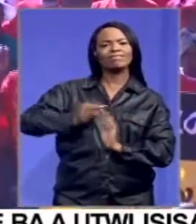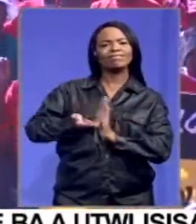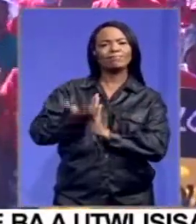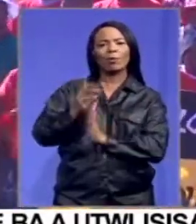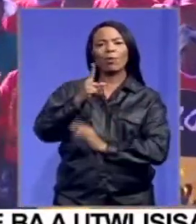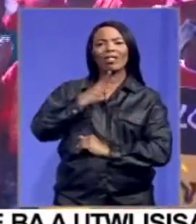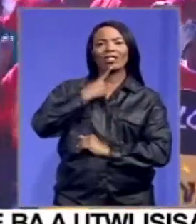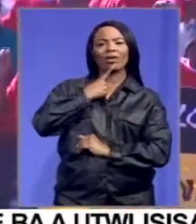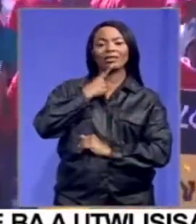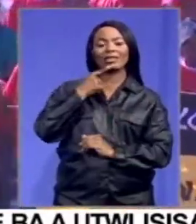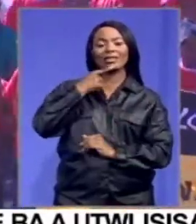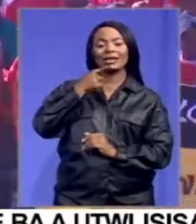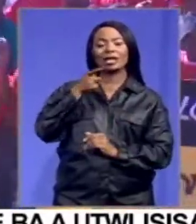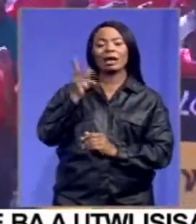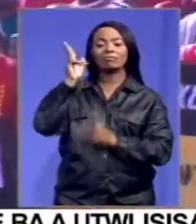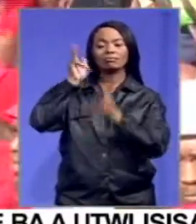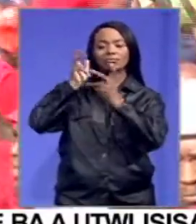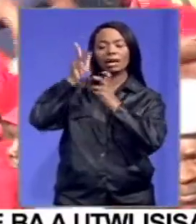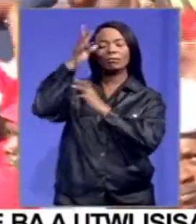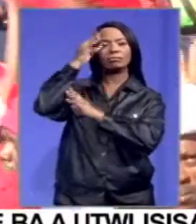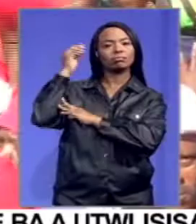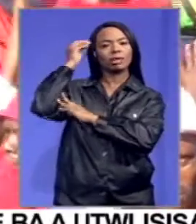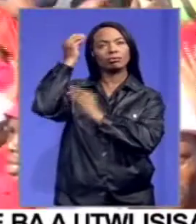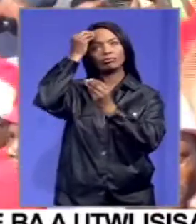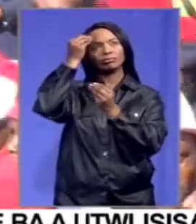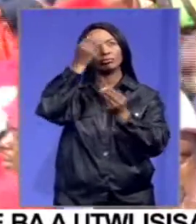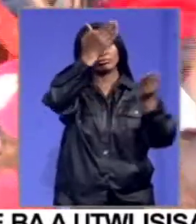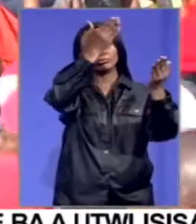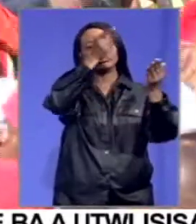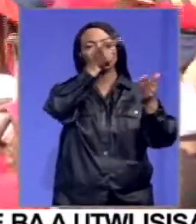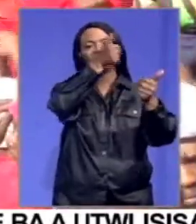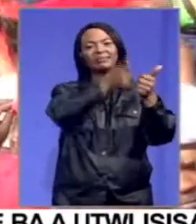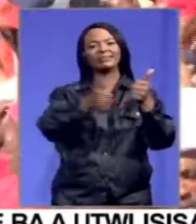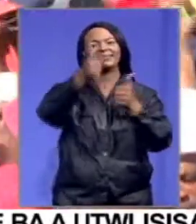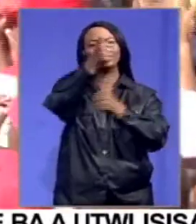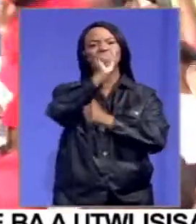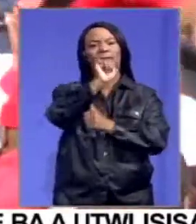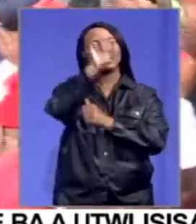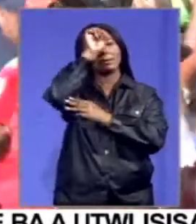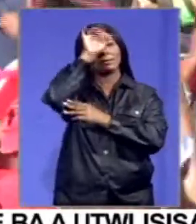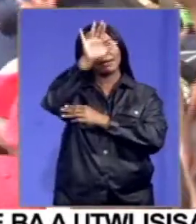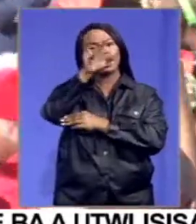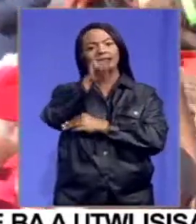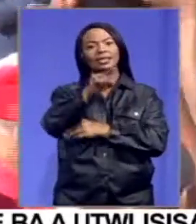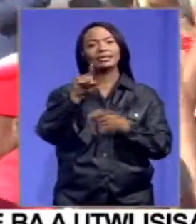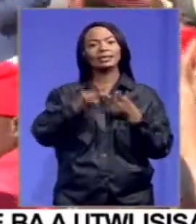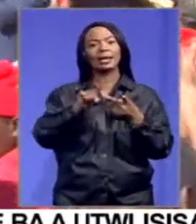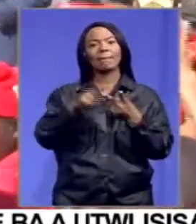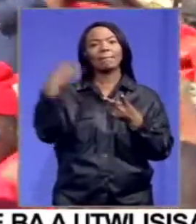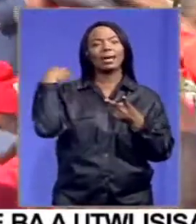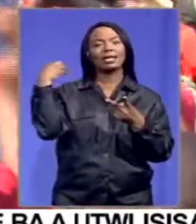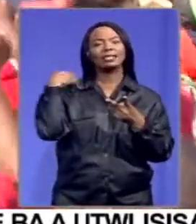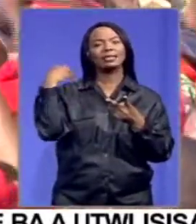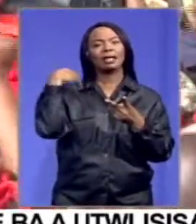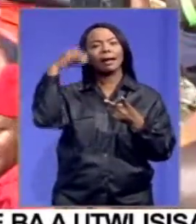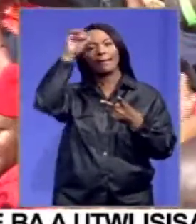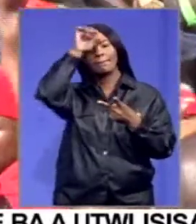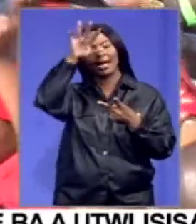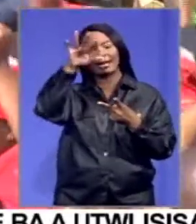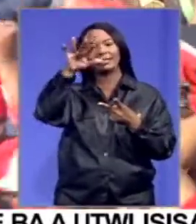o tla fetisetsa ditletlebo tsa bona ho botsamaisi ba merafo le letona la dirafshwa Kwedemantashi.